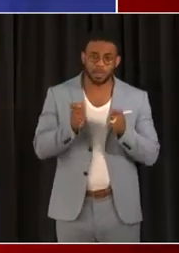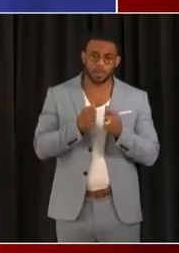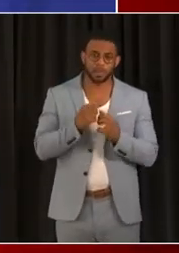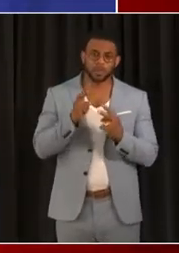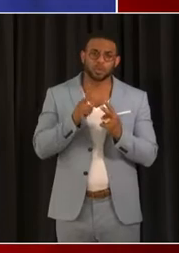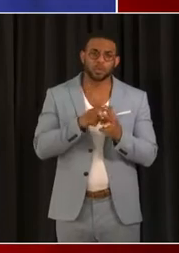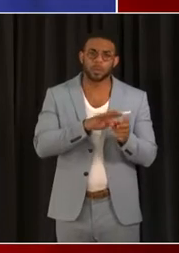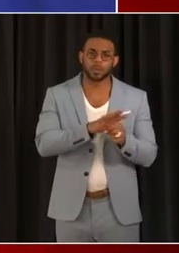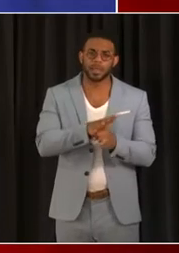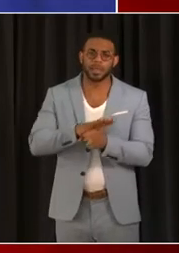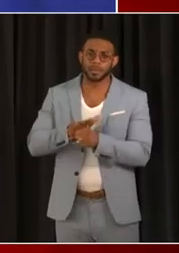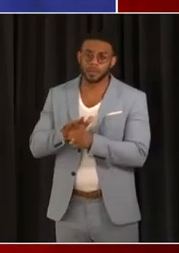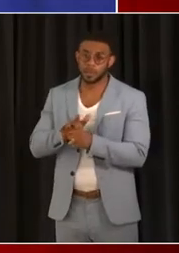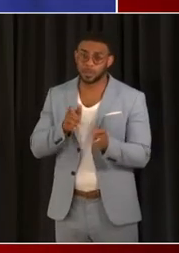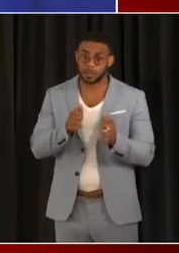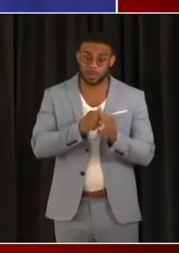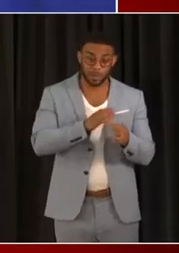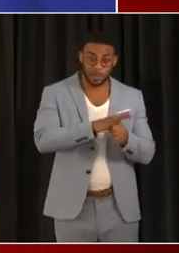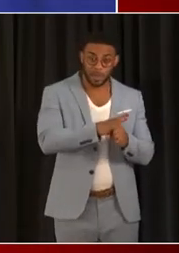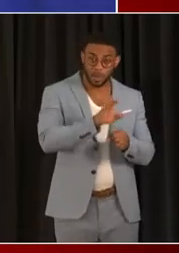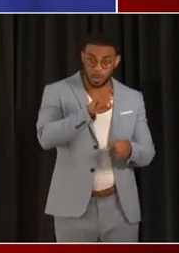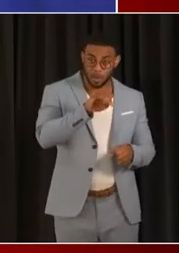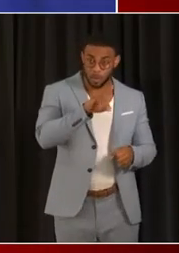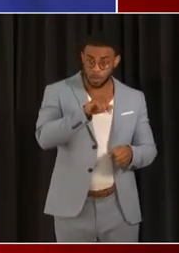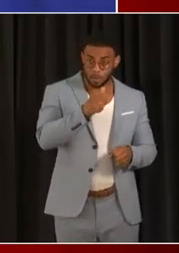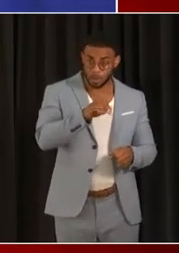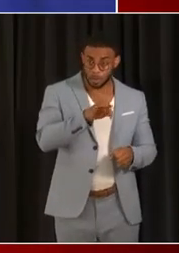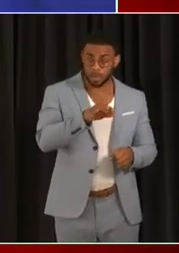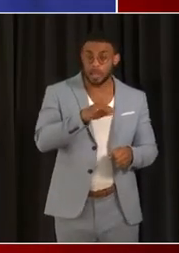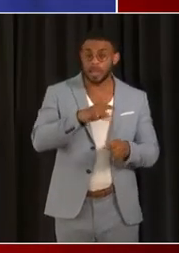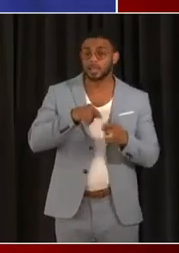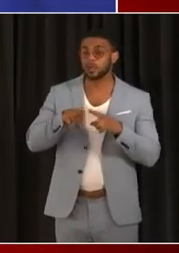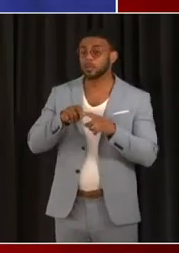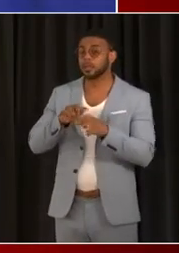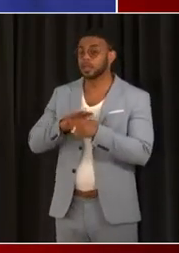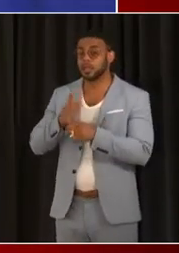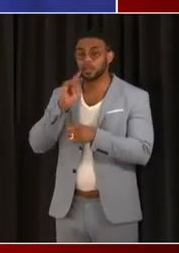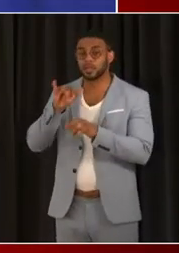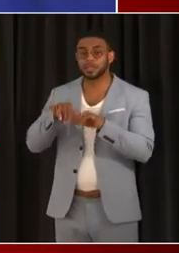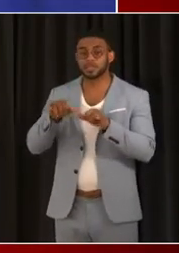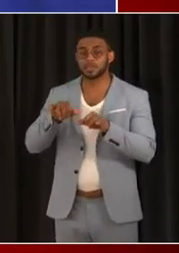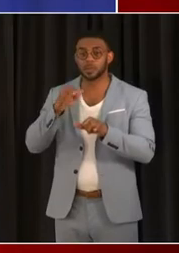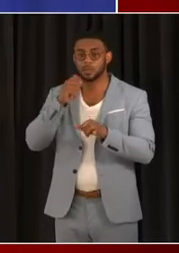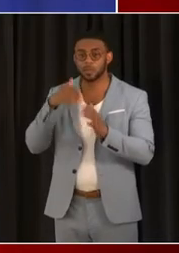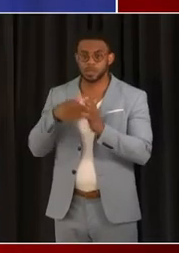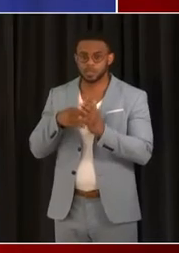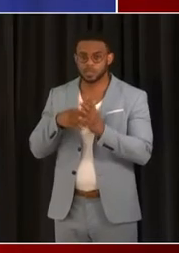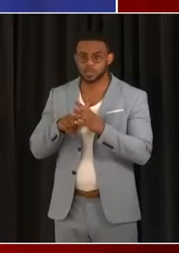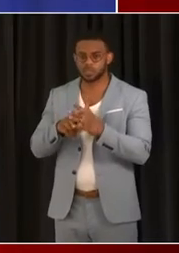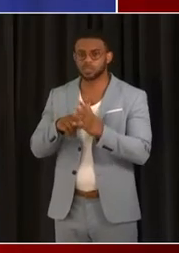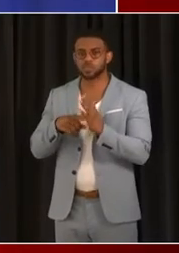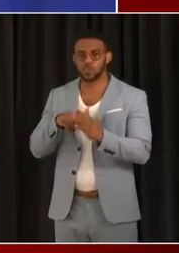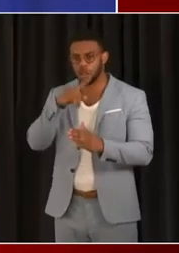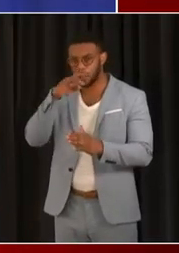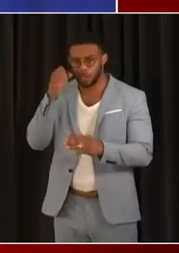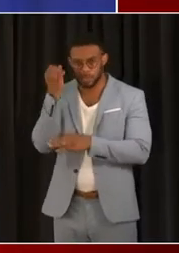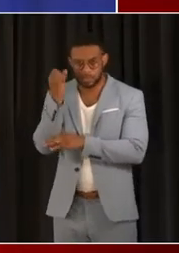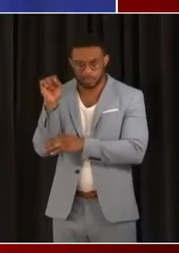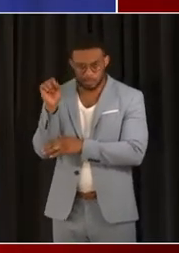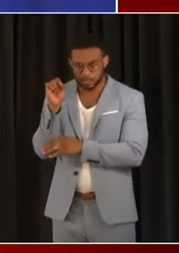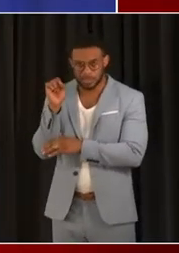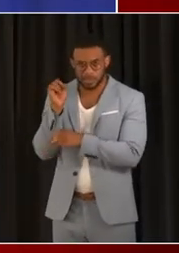really dealing with two pandemics. We were dealing with the pandemic of COVID, and we were dealing with the pandemic of systemic racism rearing its ugly head, as it